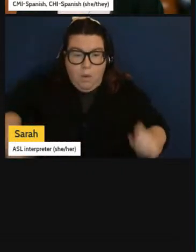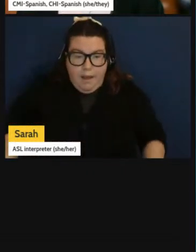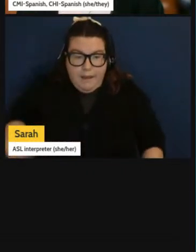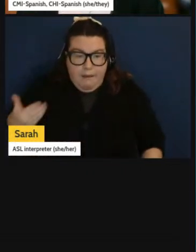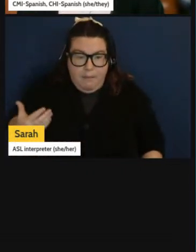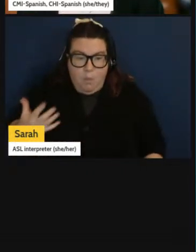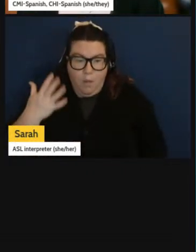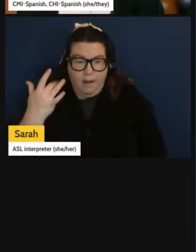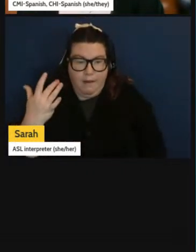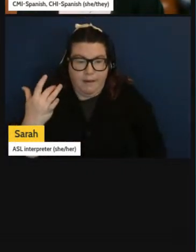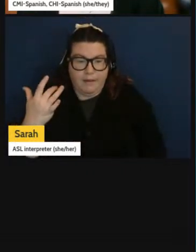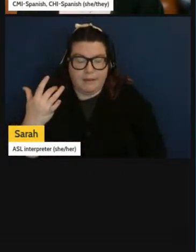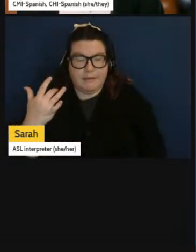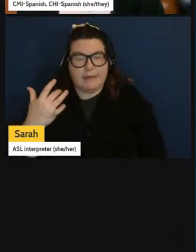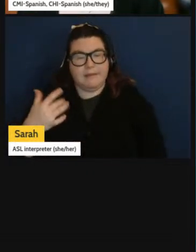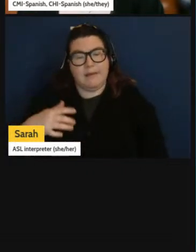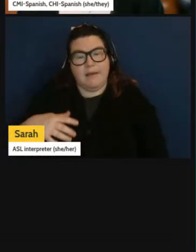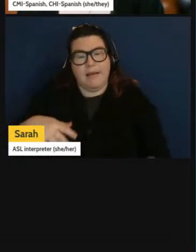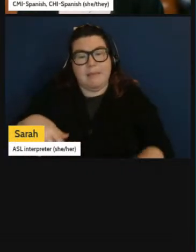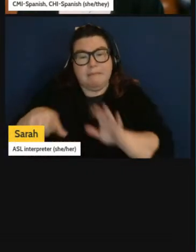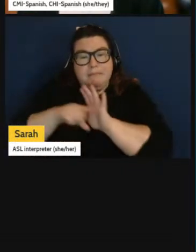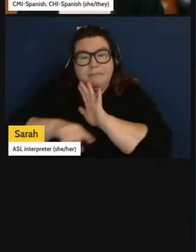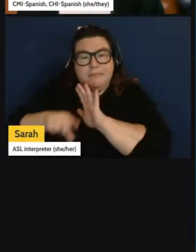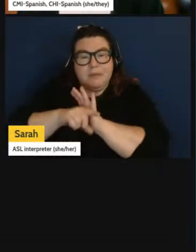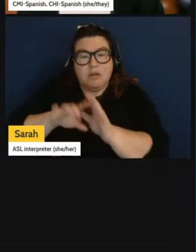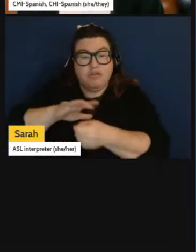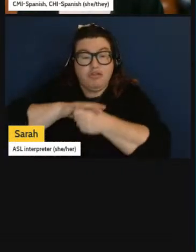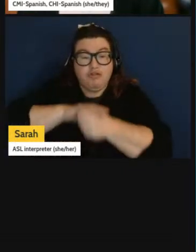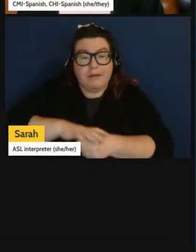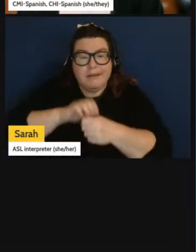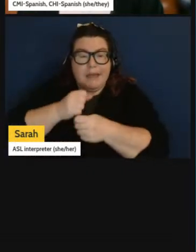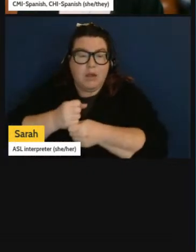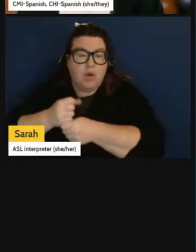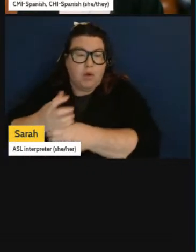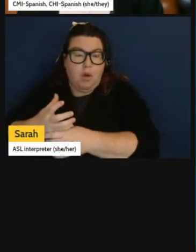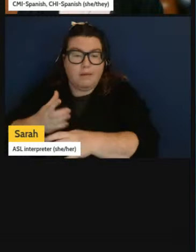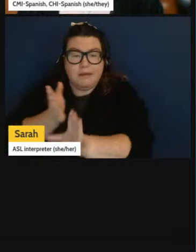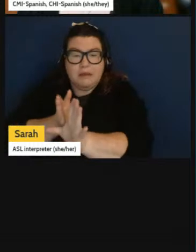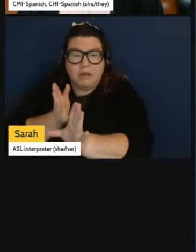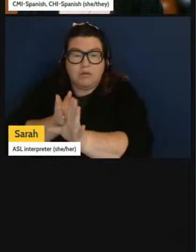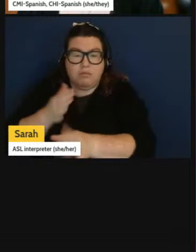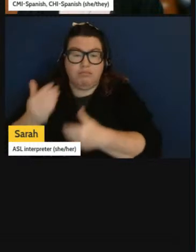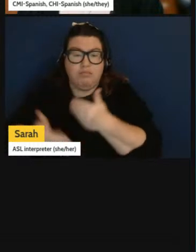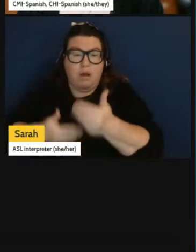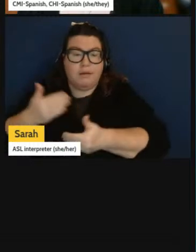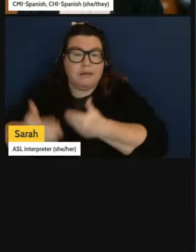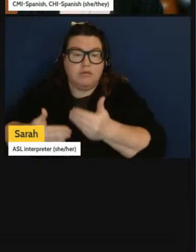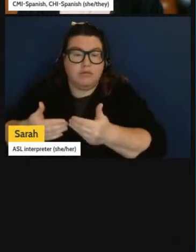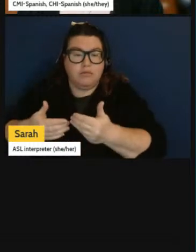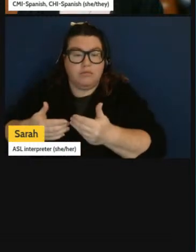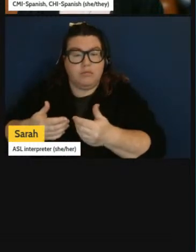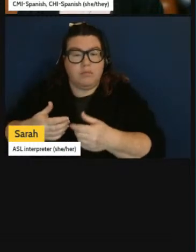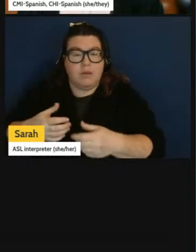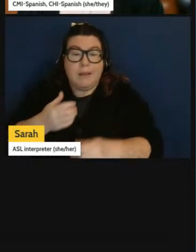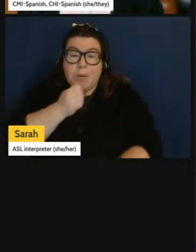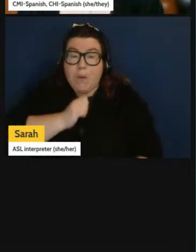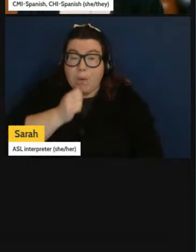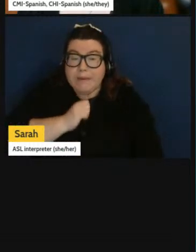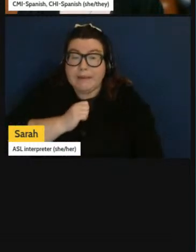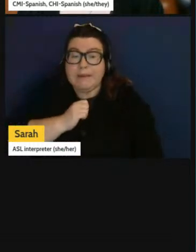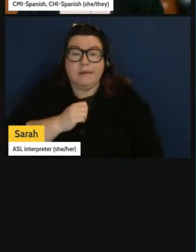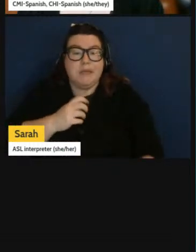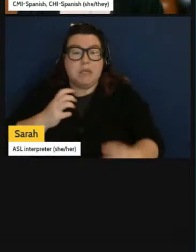So these stigma-related stressors can lead to disruptions in psychological processes, like coping,